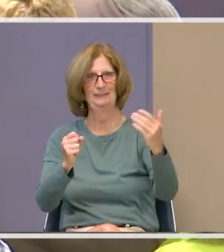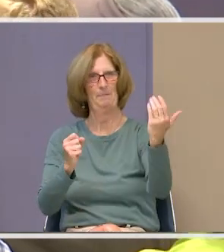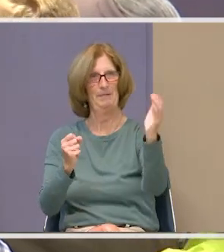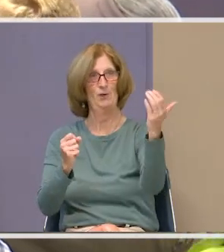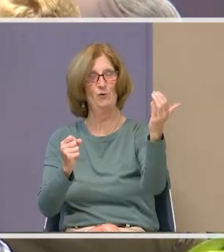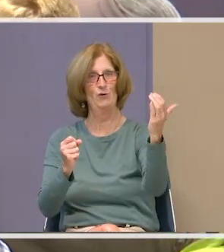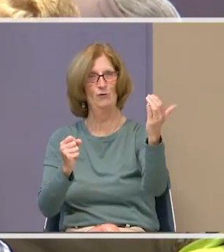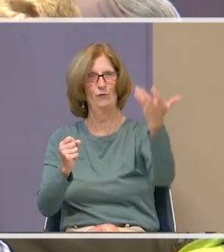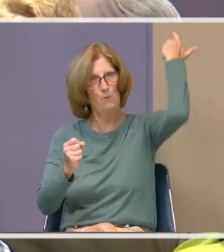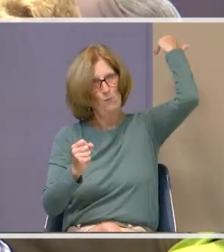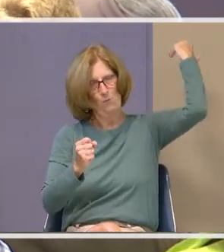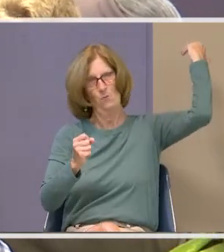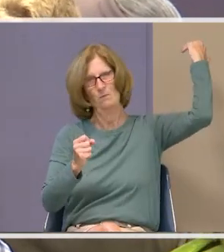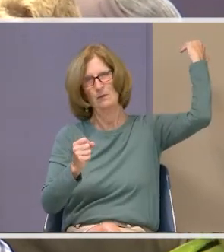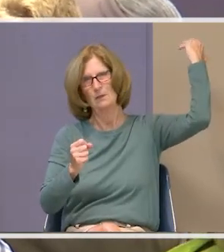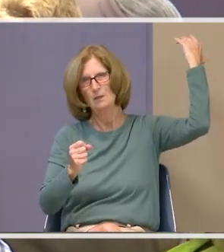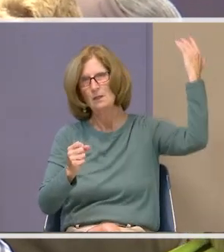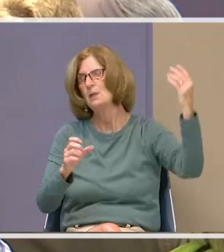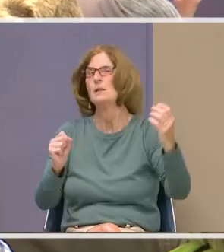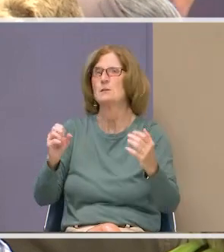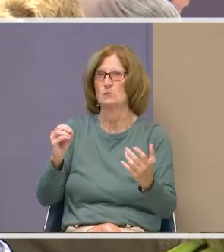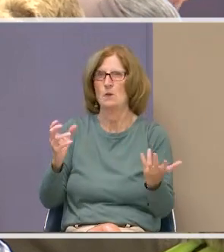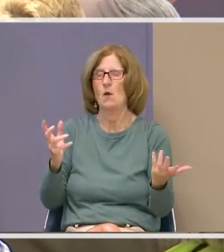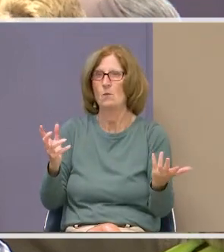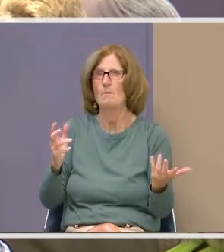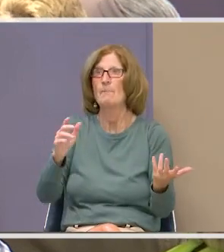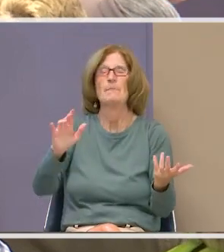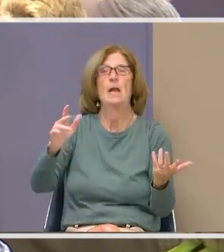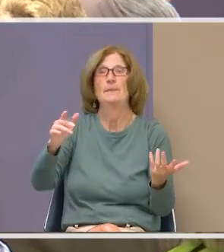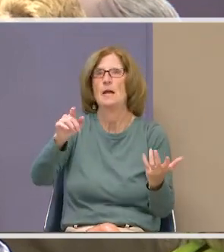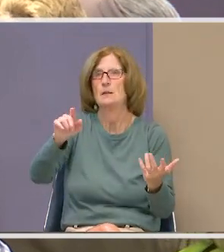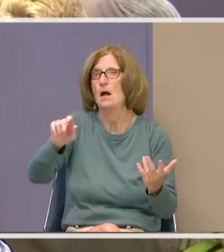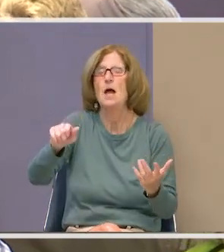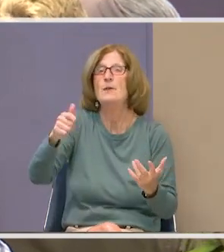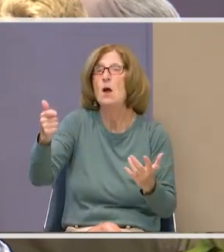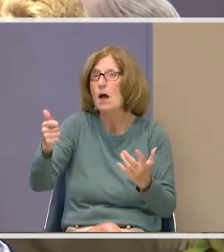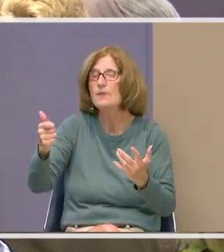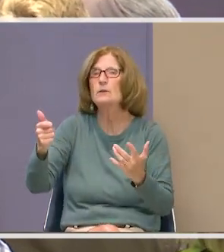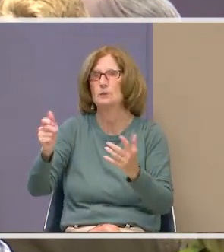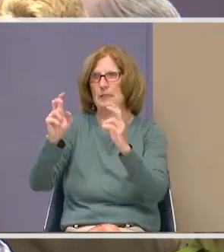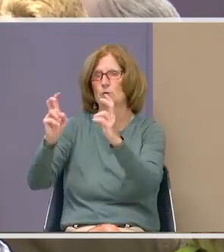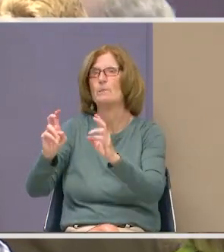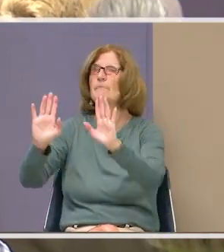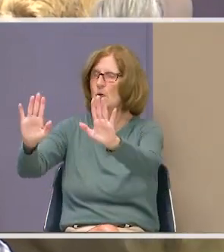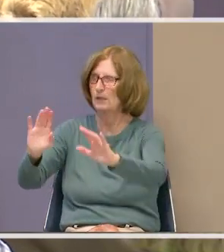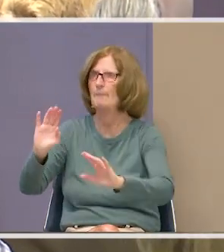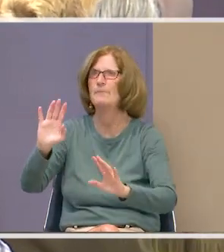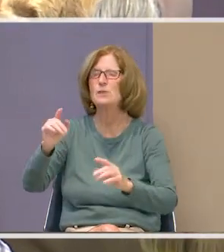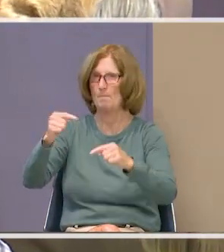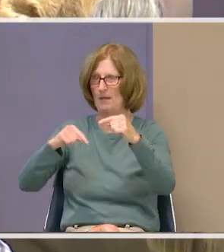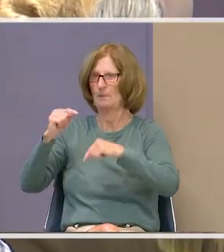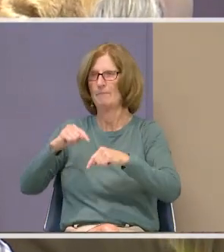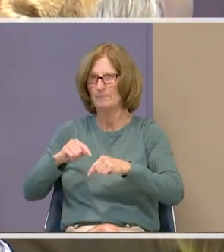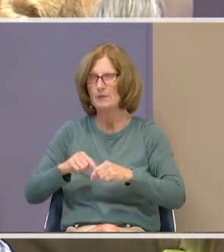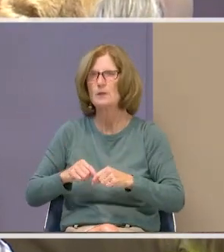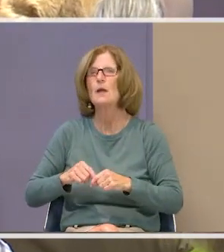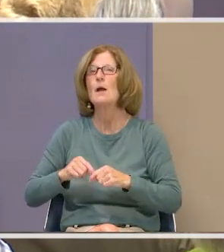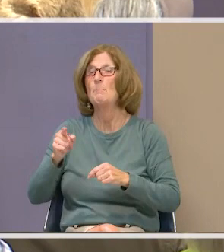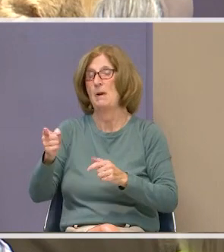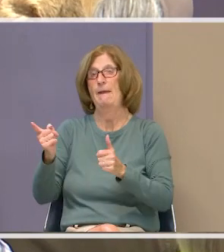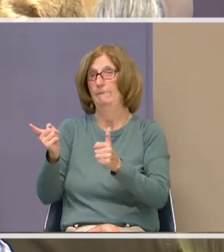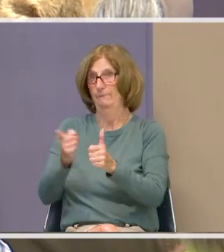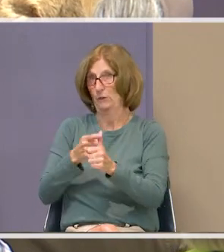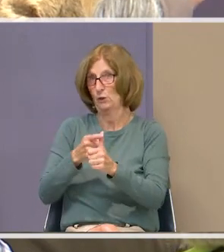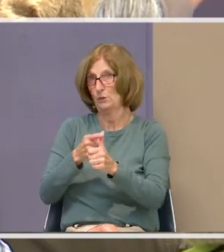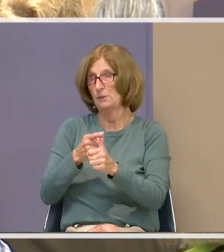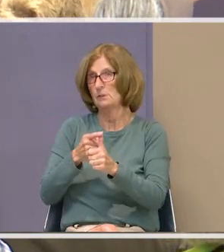of that. So anything, and then the next possible left for me to get home. So my first possible left is Edgerton, which